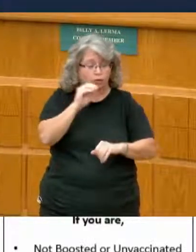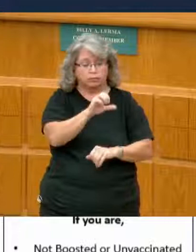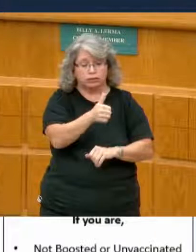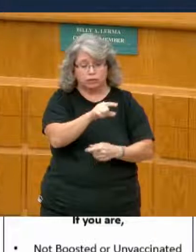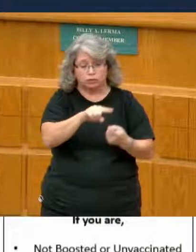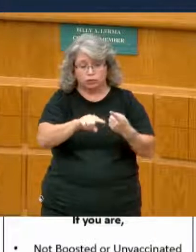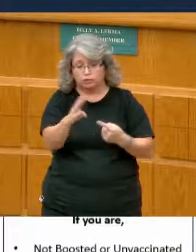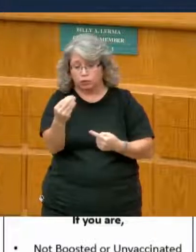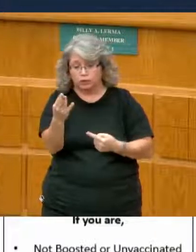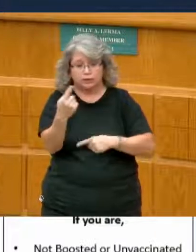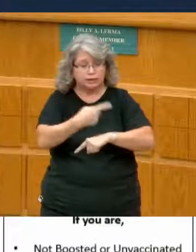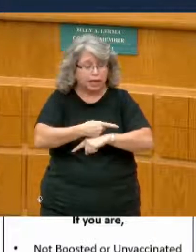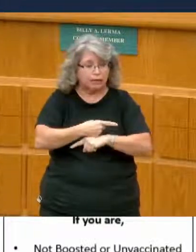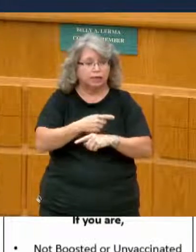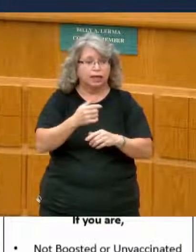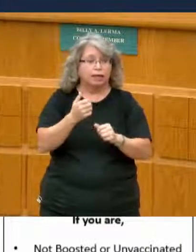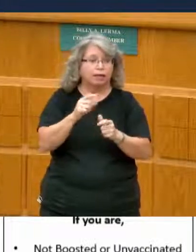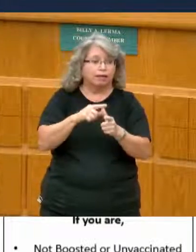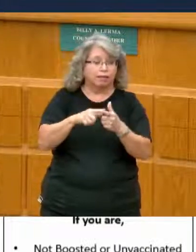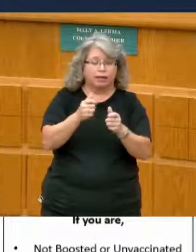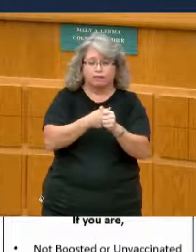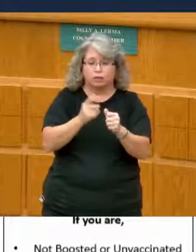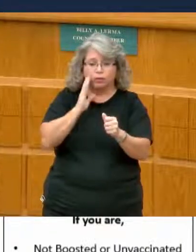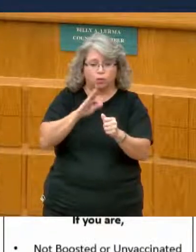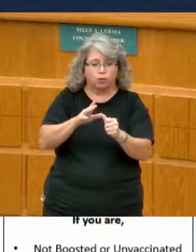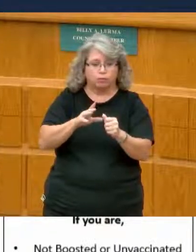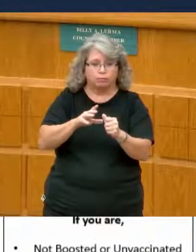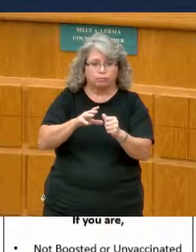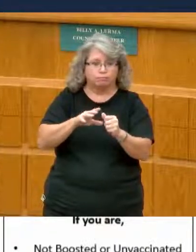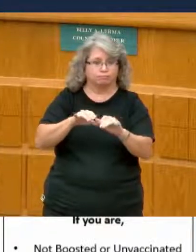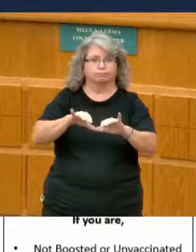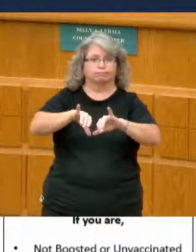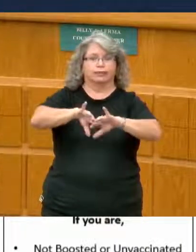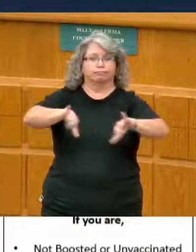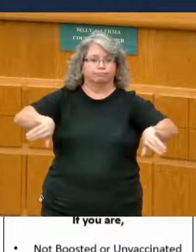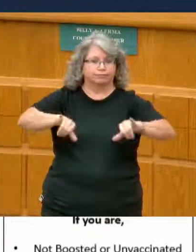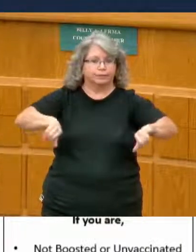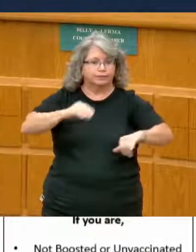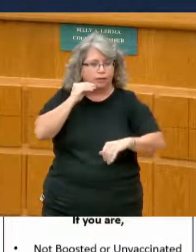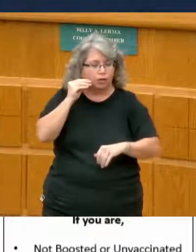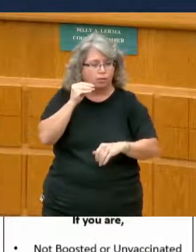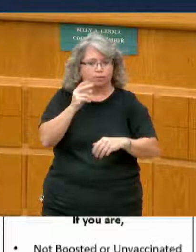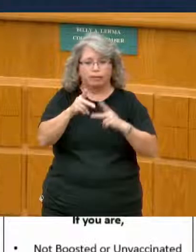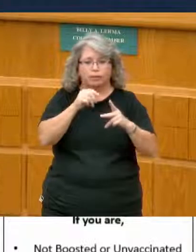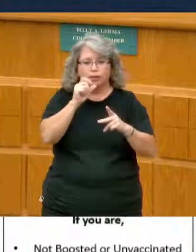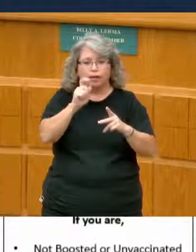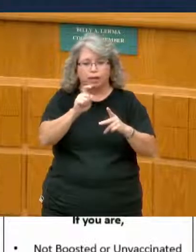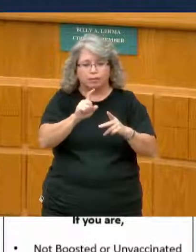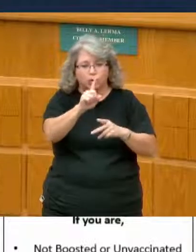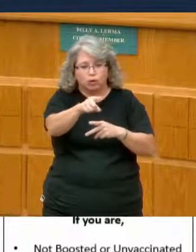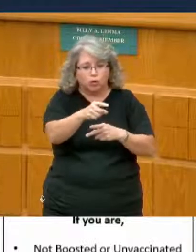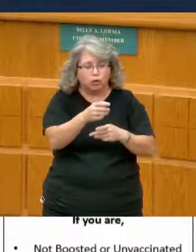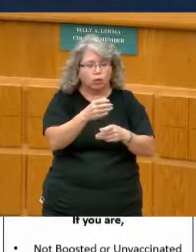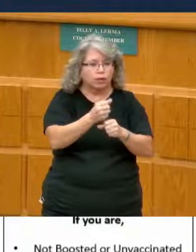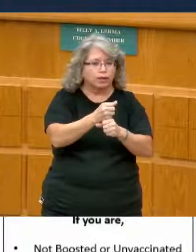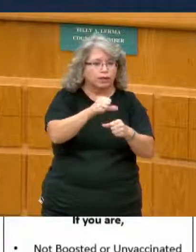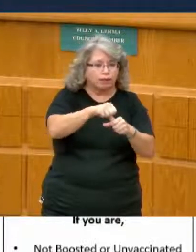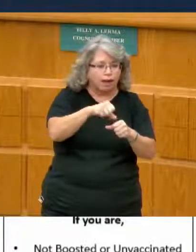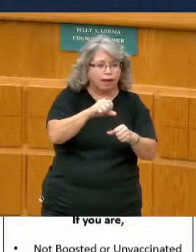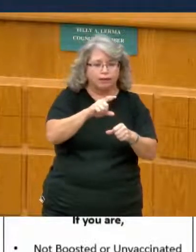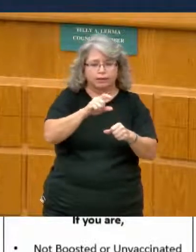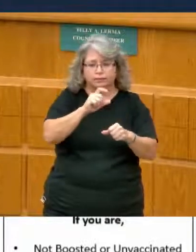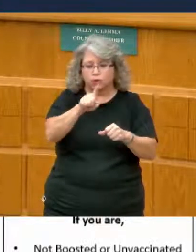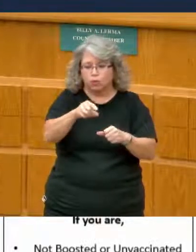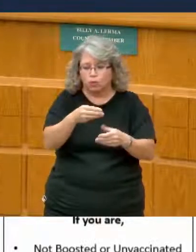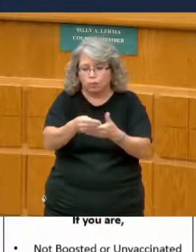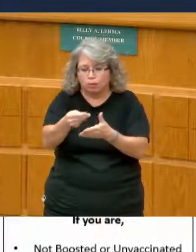quarantine, and so you wouldn't be able to get gas, you wouldn't be able to get groceries, you wouldn't be able to get to your job because you didn't have gas in your car and you just couldn't get